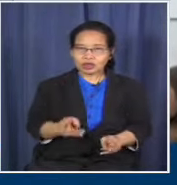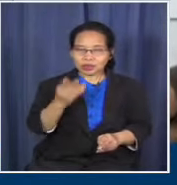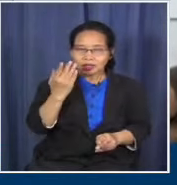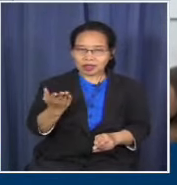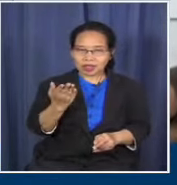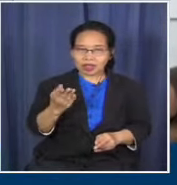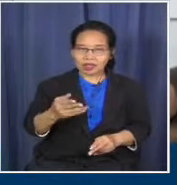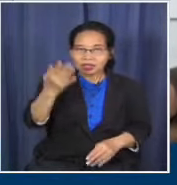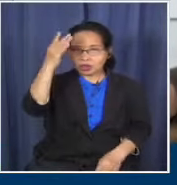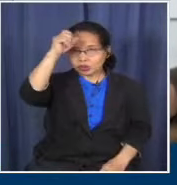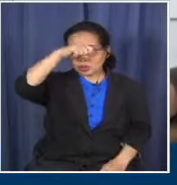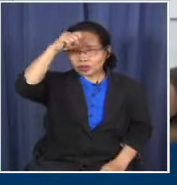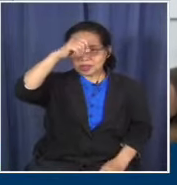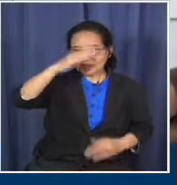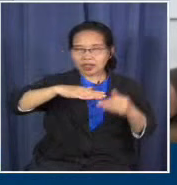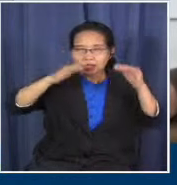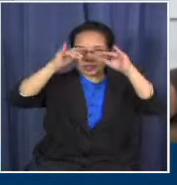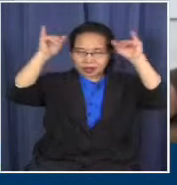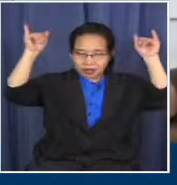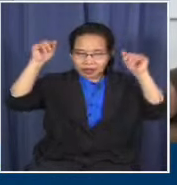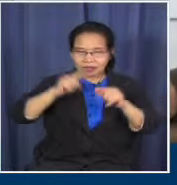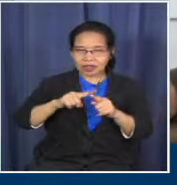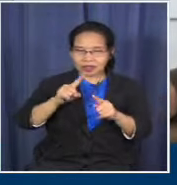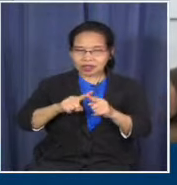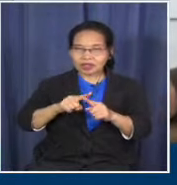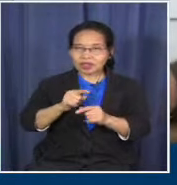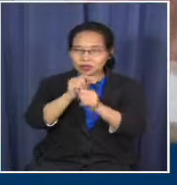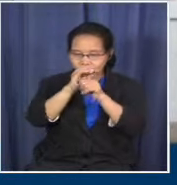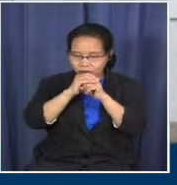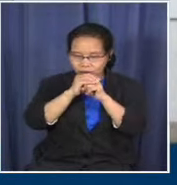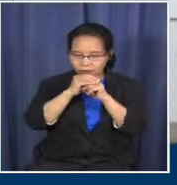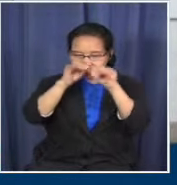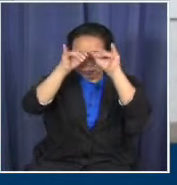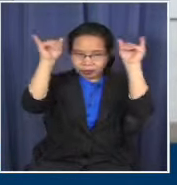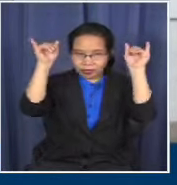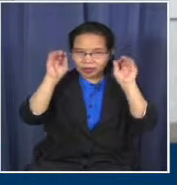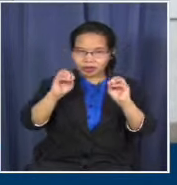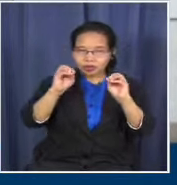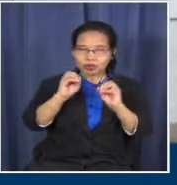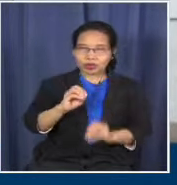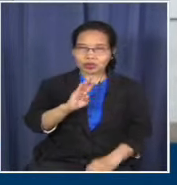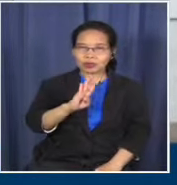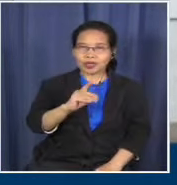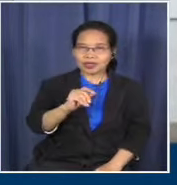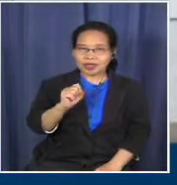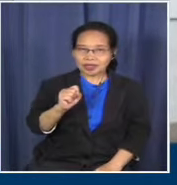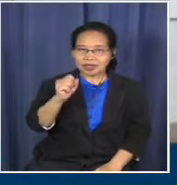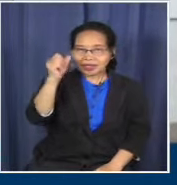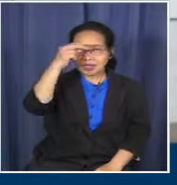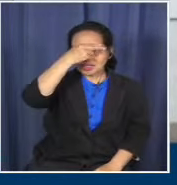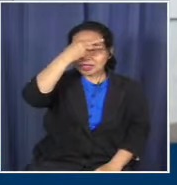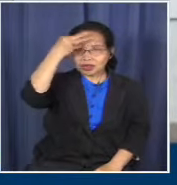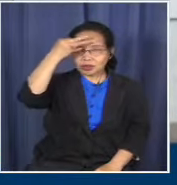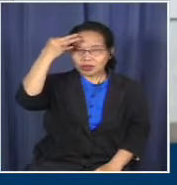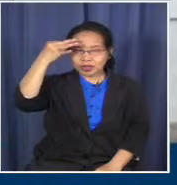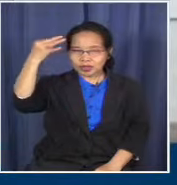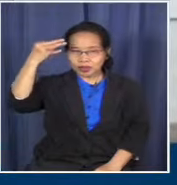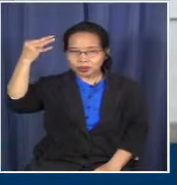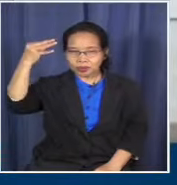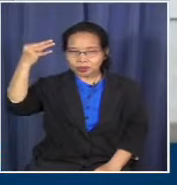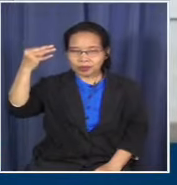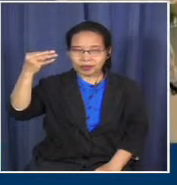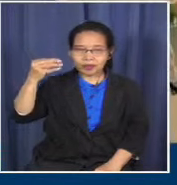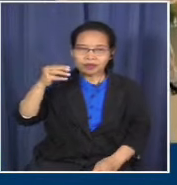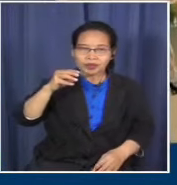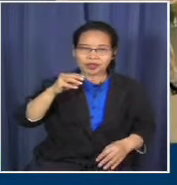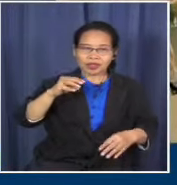Isn't that backwards? You're a human being, you're wiser than cows, and then you're going to worship cows? That is the teaching of